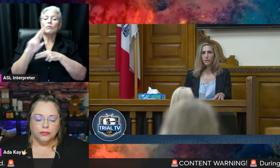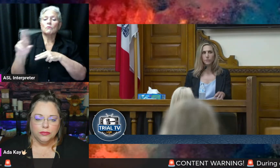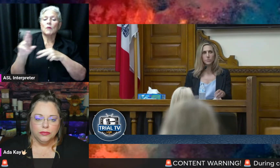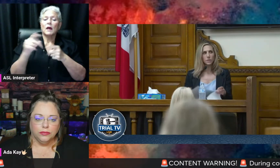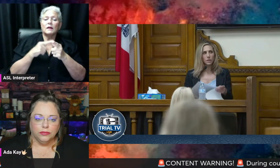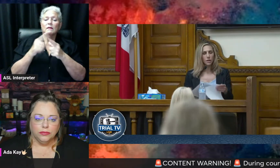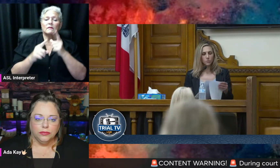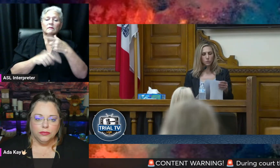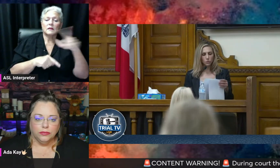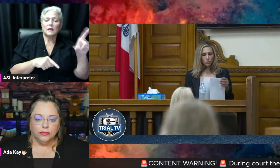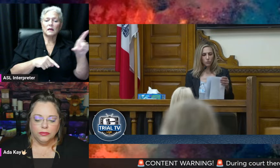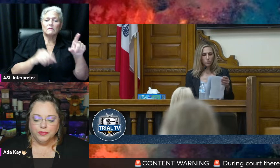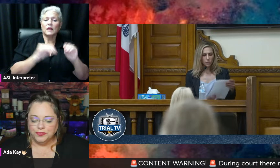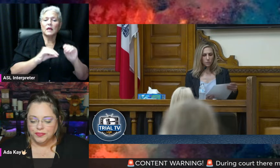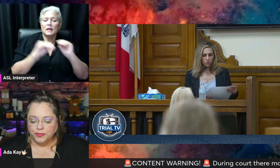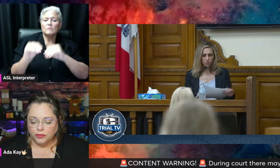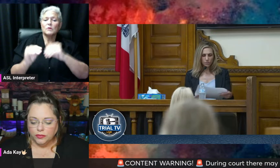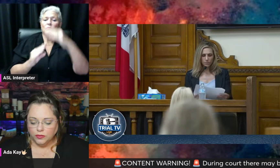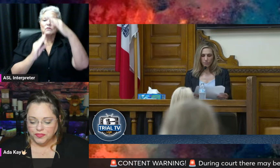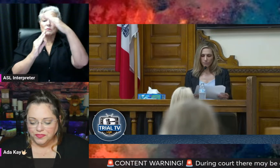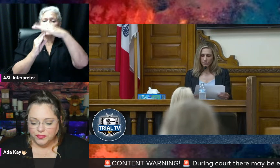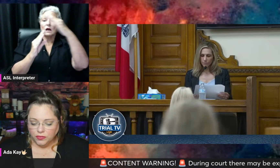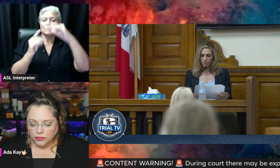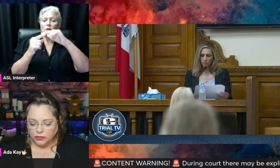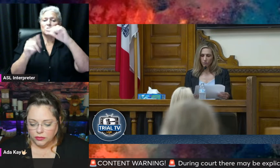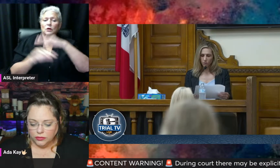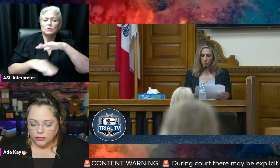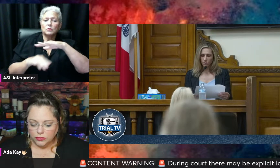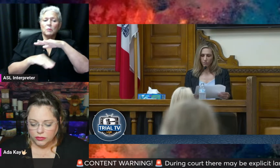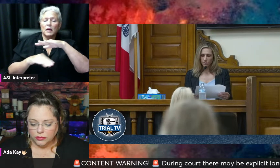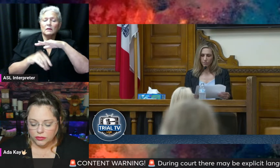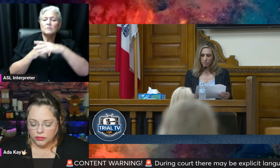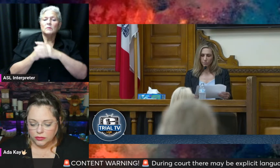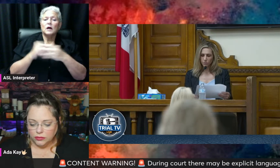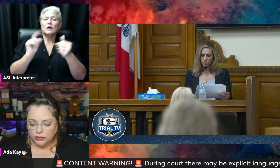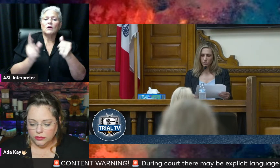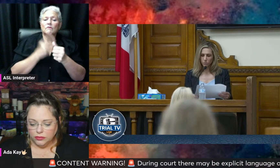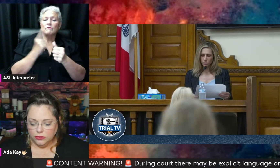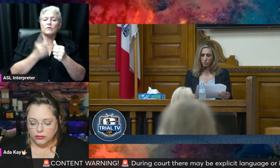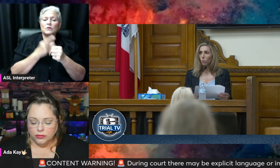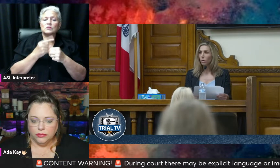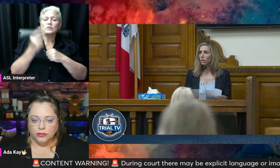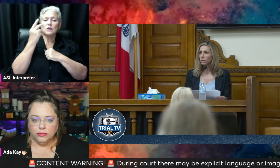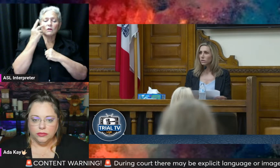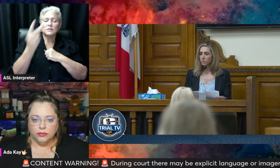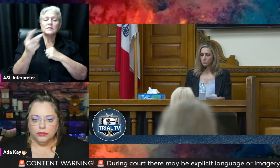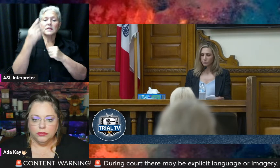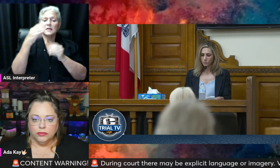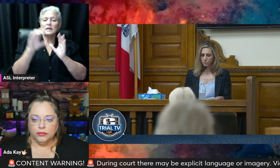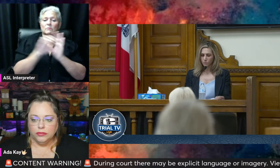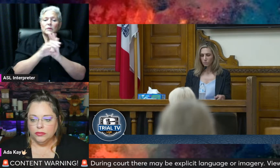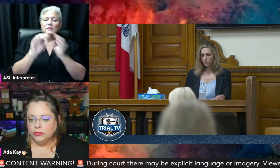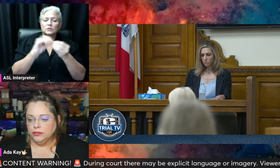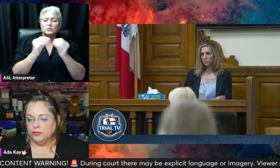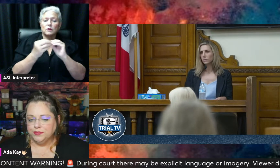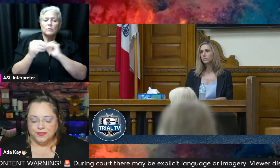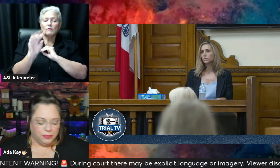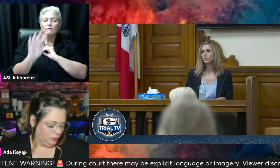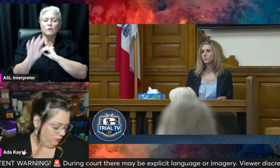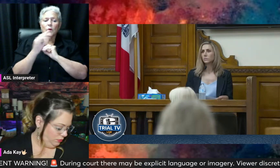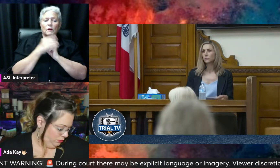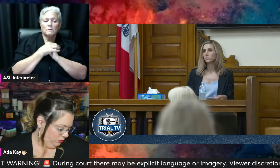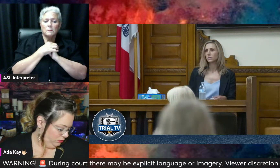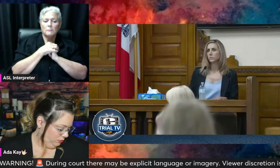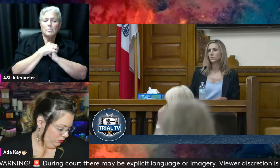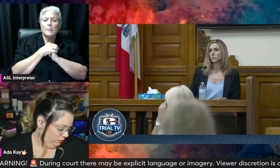top to bottom. So the first injuries listed are seen in picture number 4.